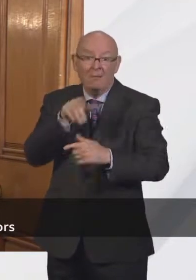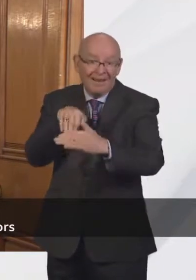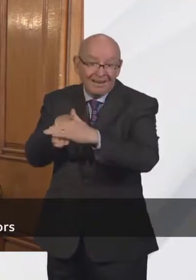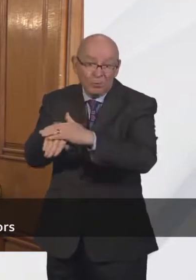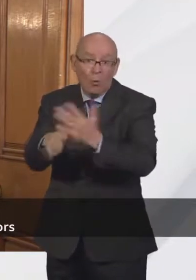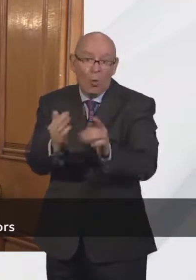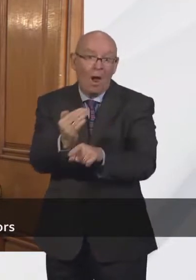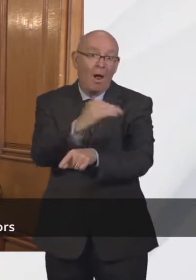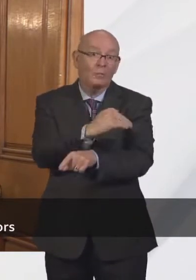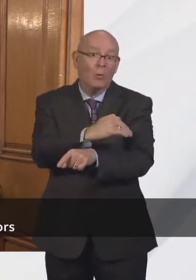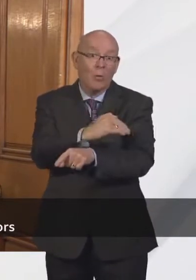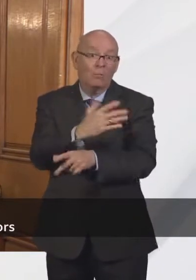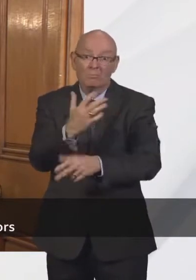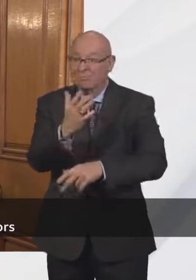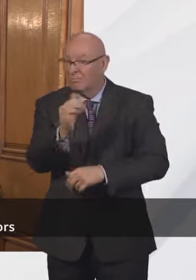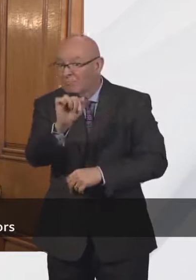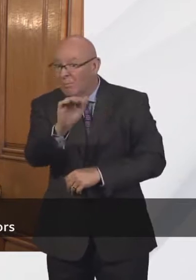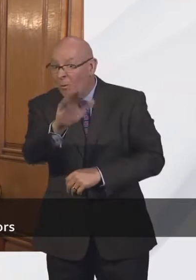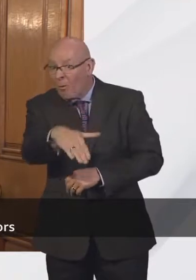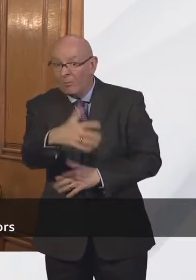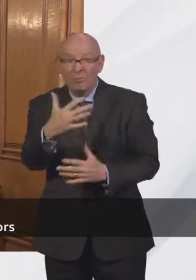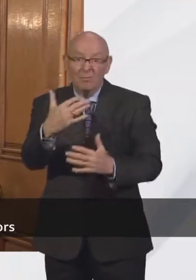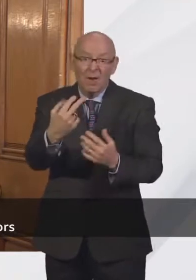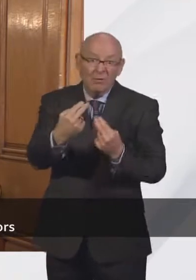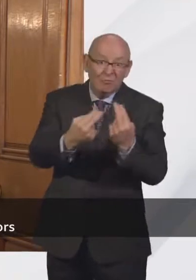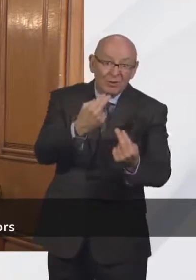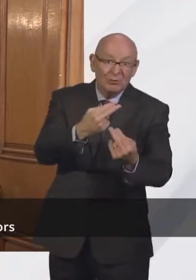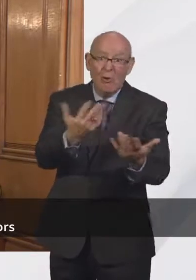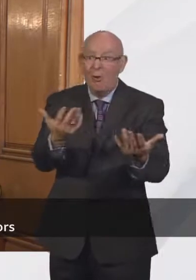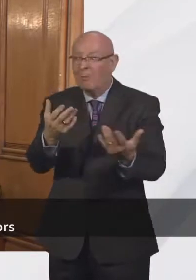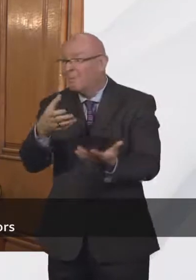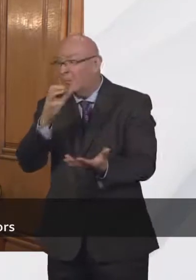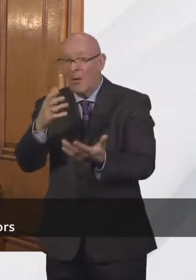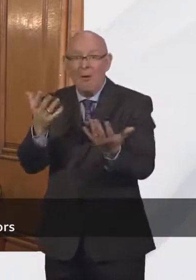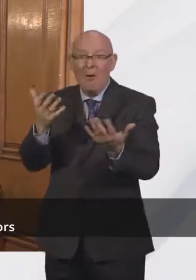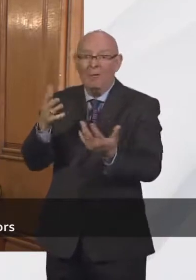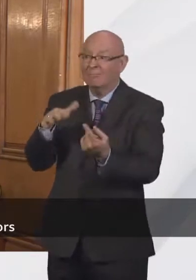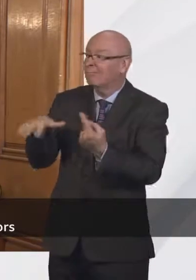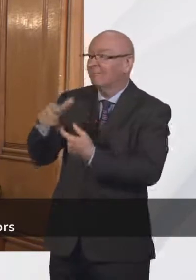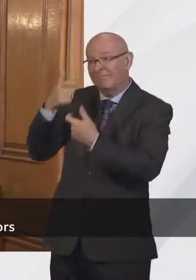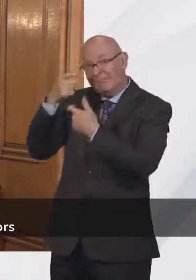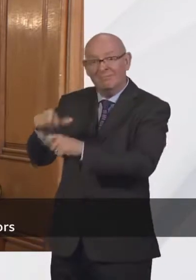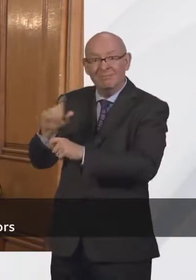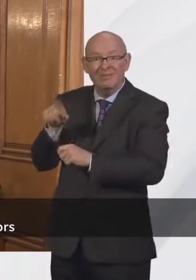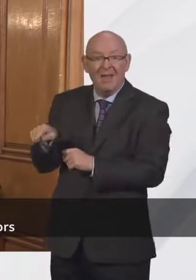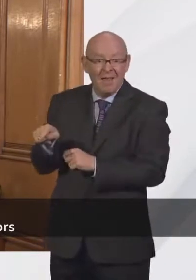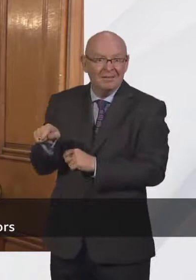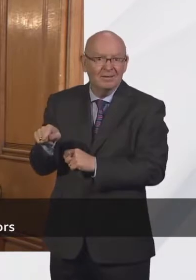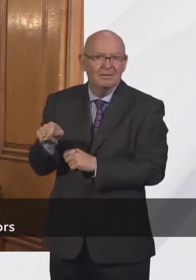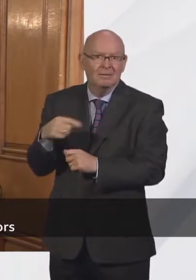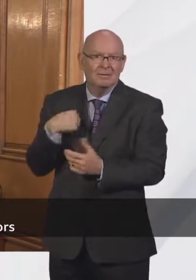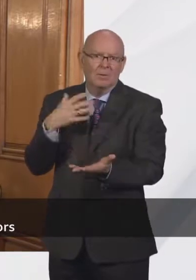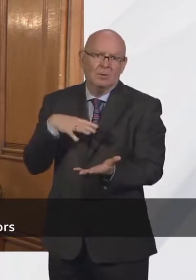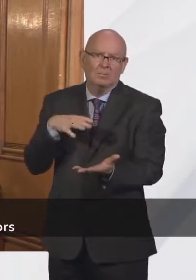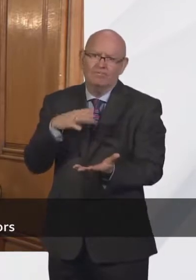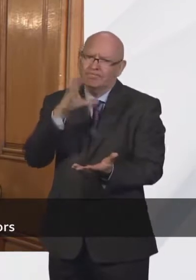distant from anyone outside your household. For meeting outdoors, you can continue